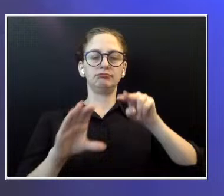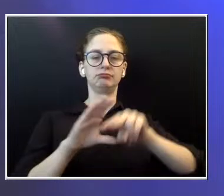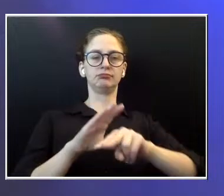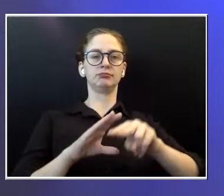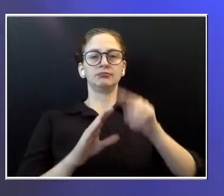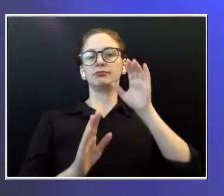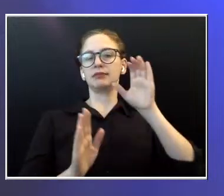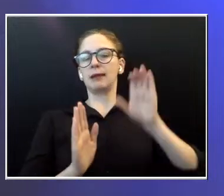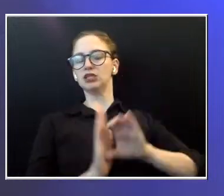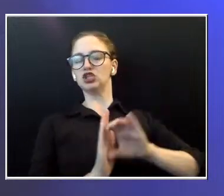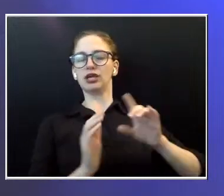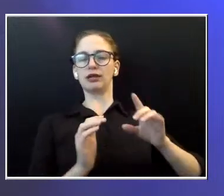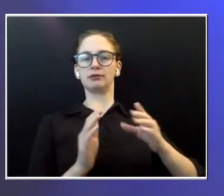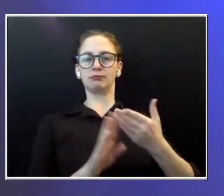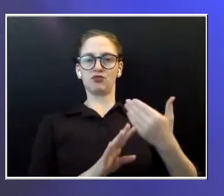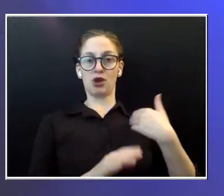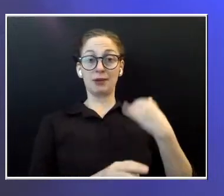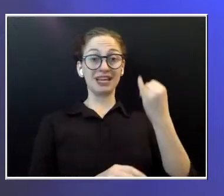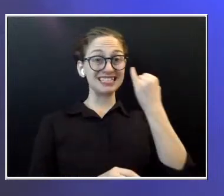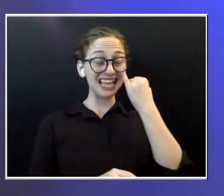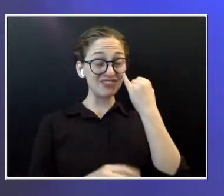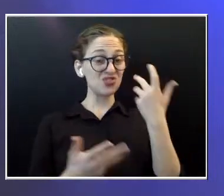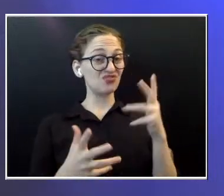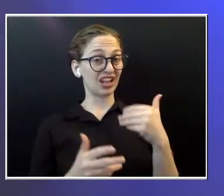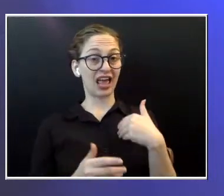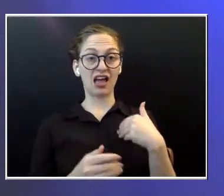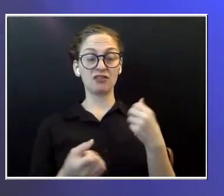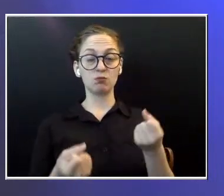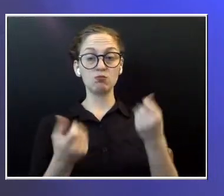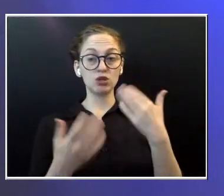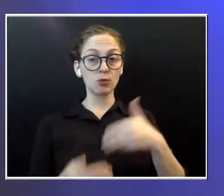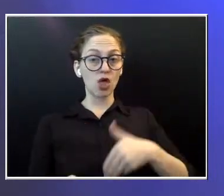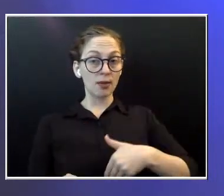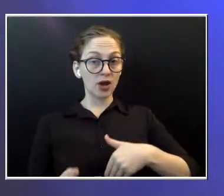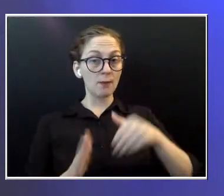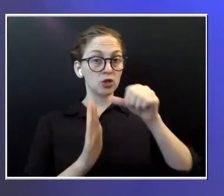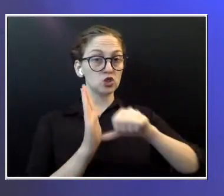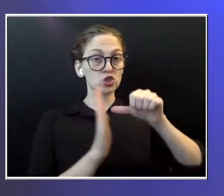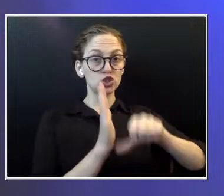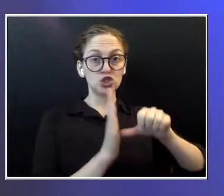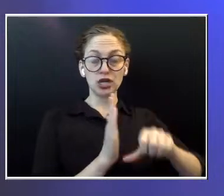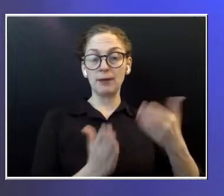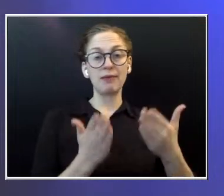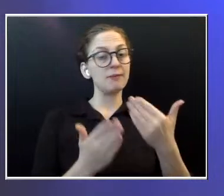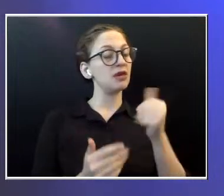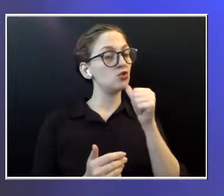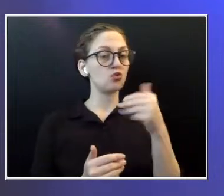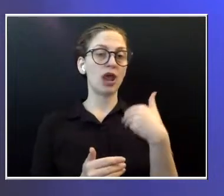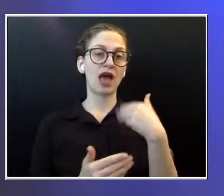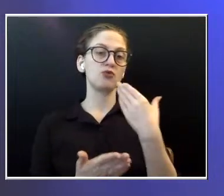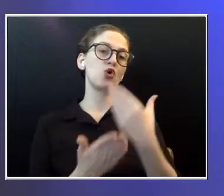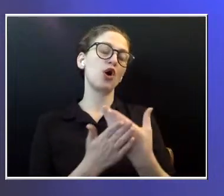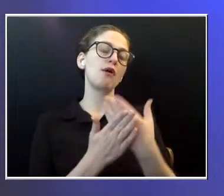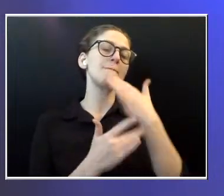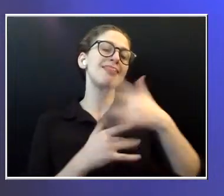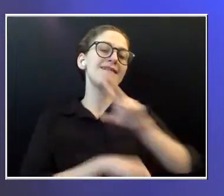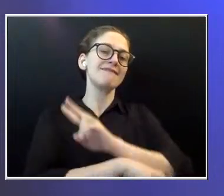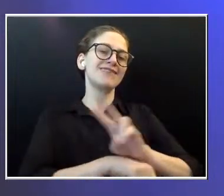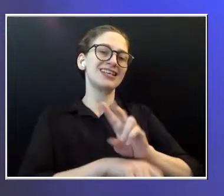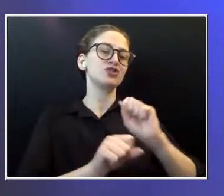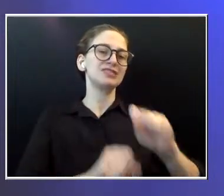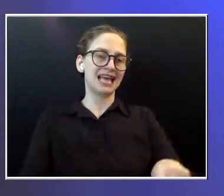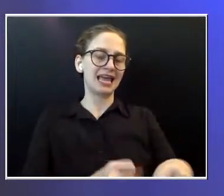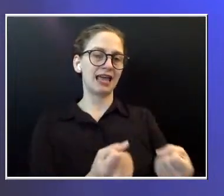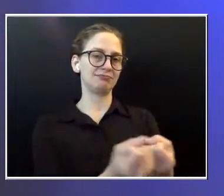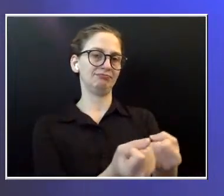you've had multiple abdominal surgeries, you may not be a good candidate for the DIEP flap. You may not have blood vessels that can supply that flap that'll